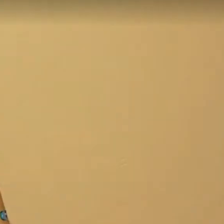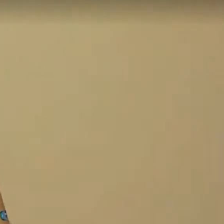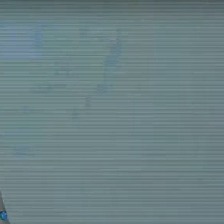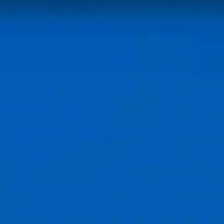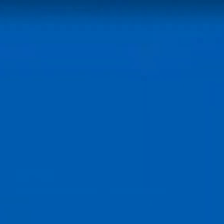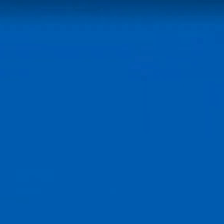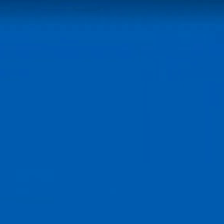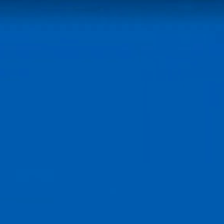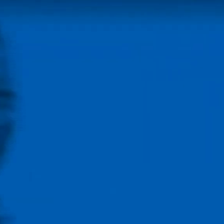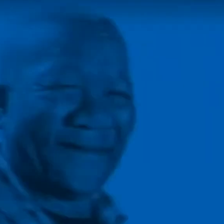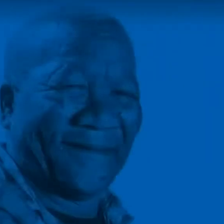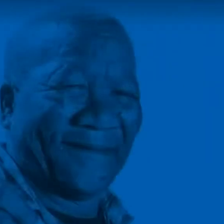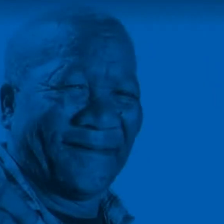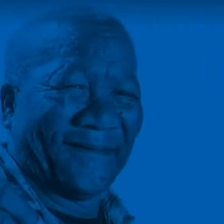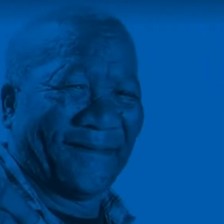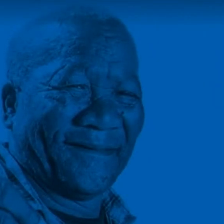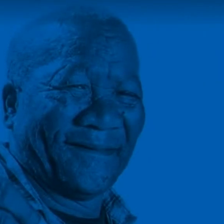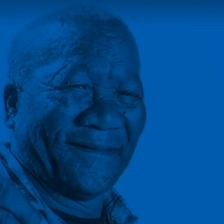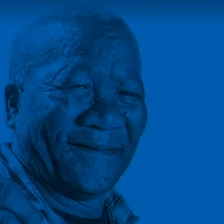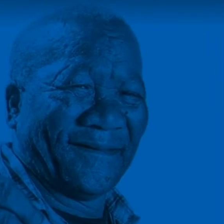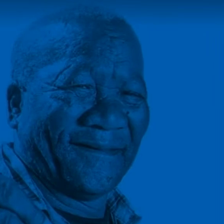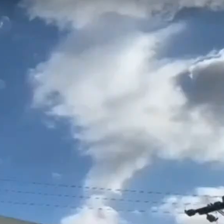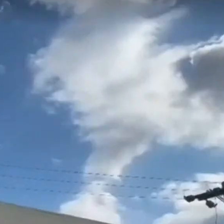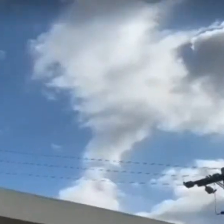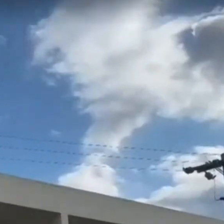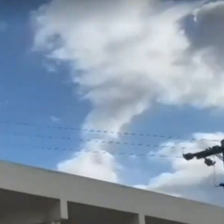can get back to life.